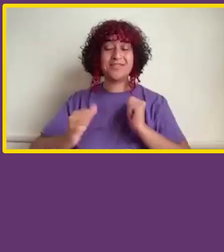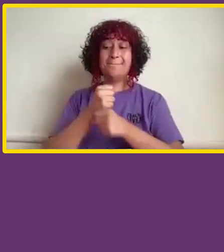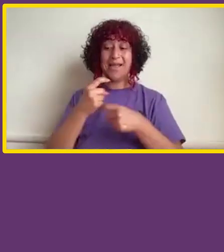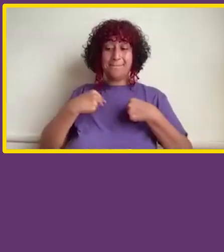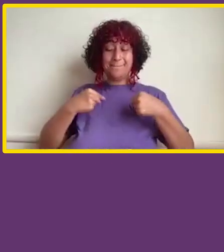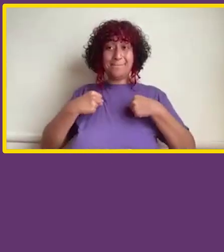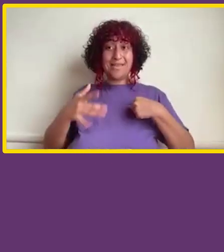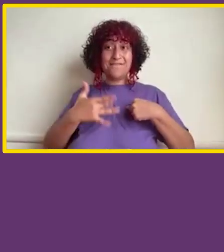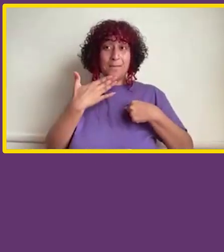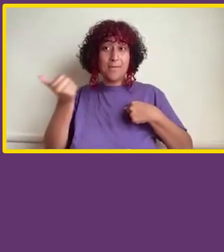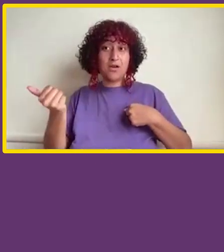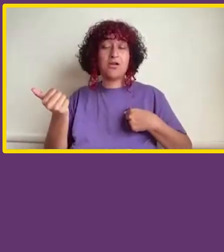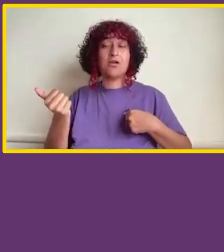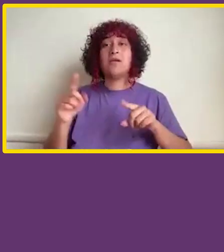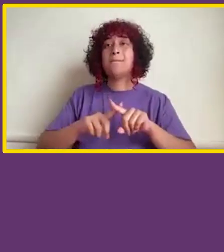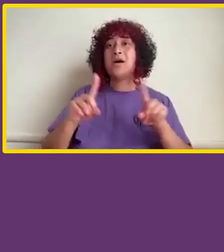But